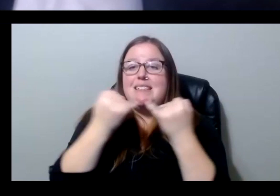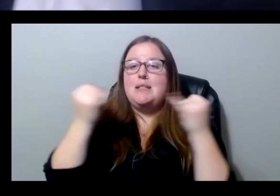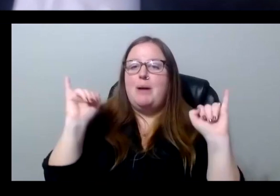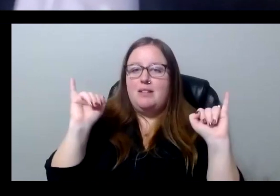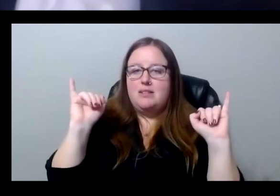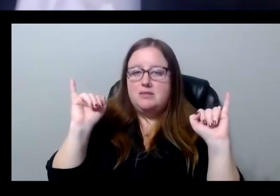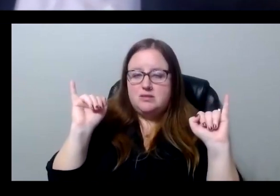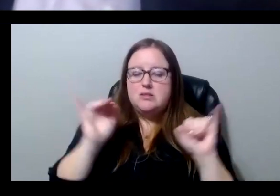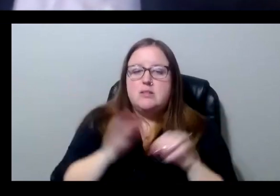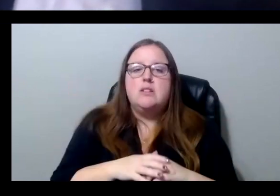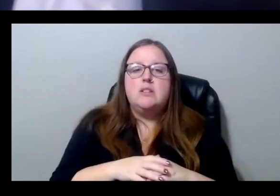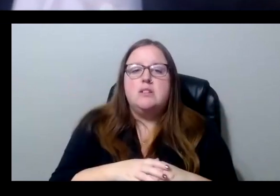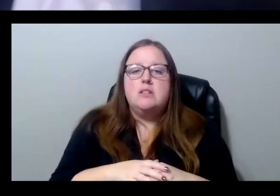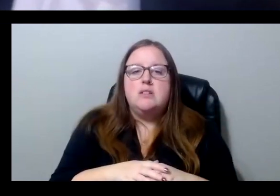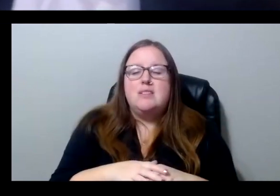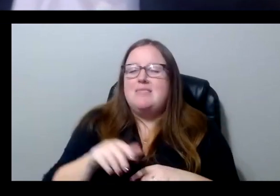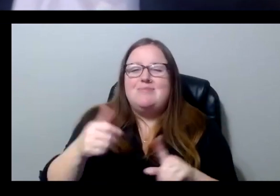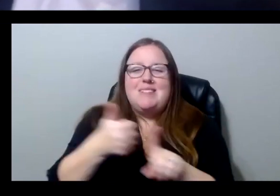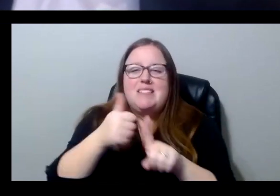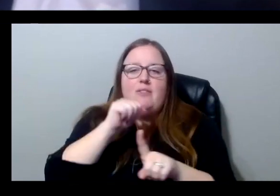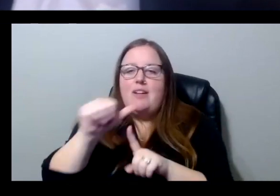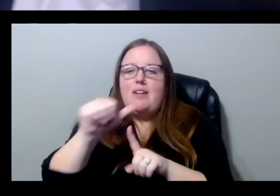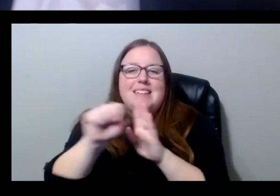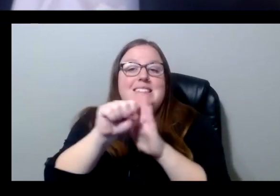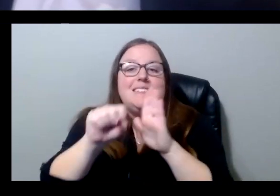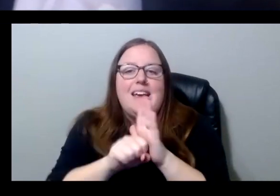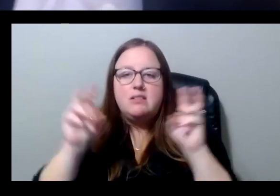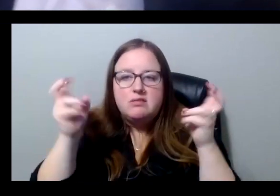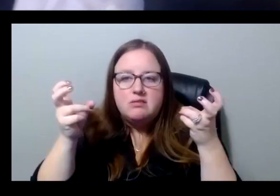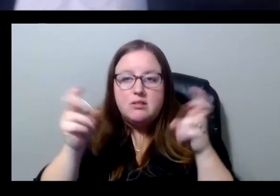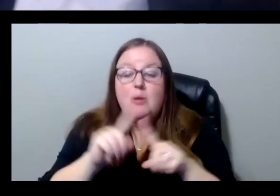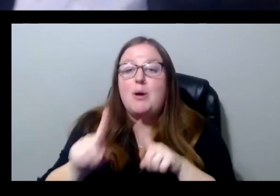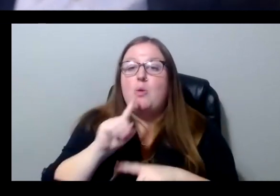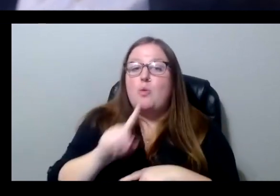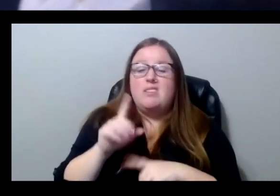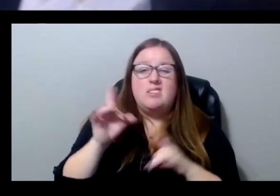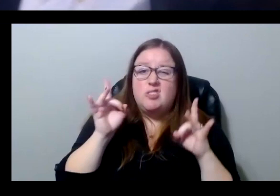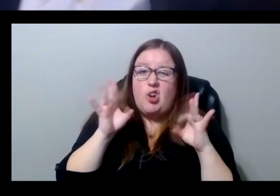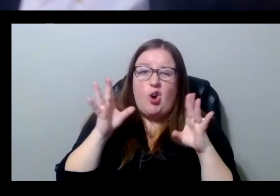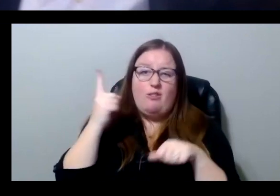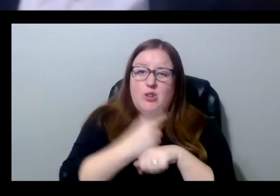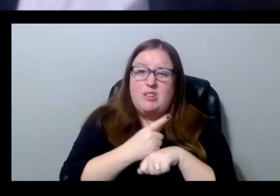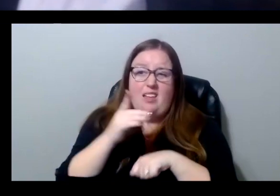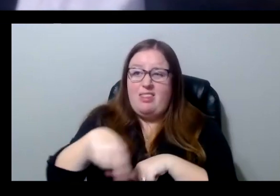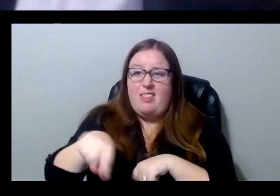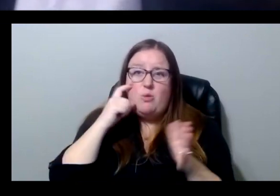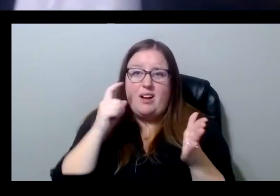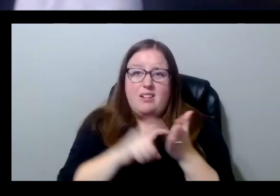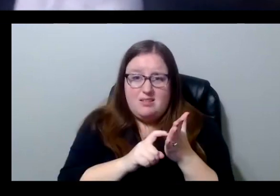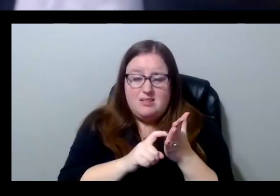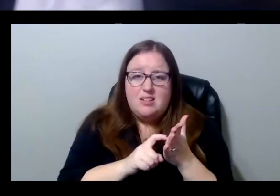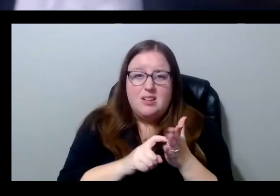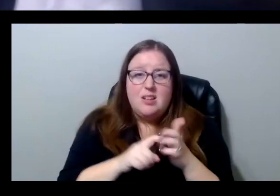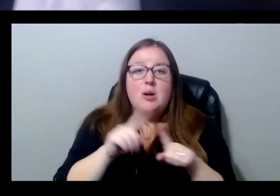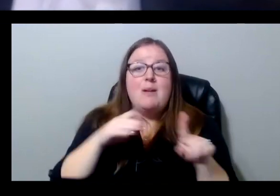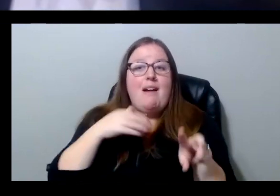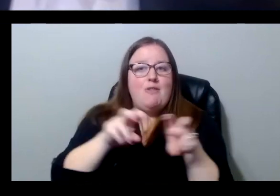make this a much better known, though horrific, event in human history, and that it continues to